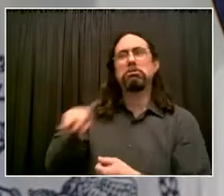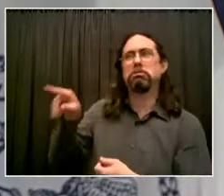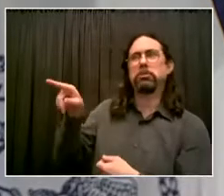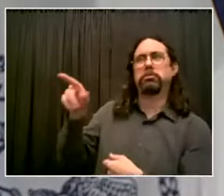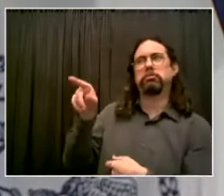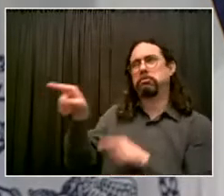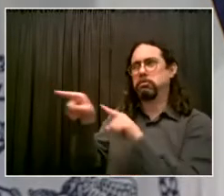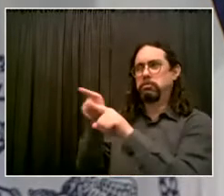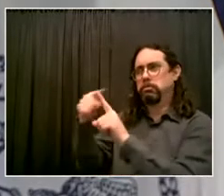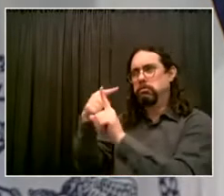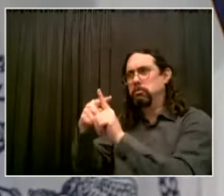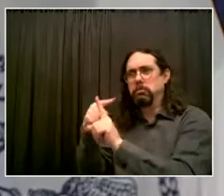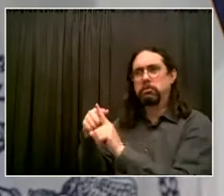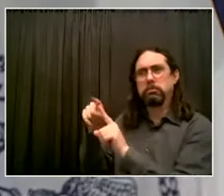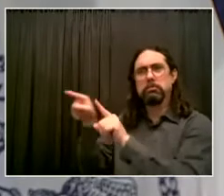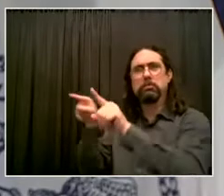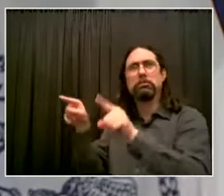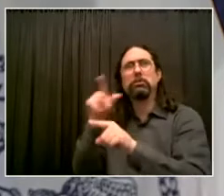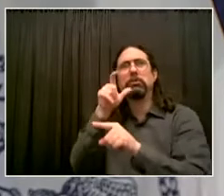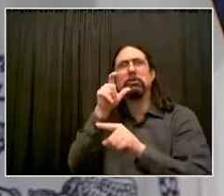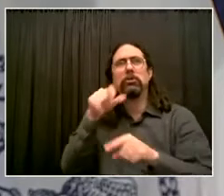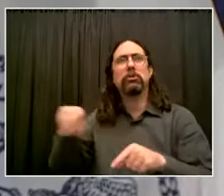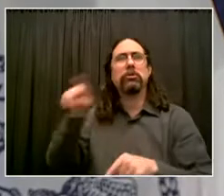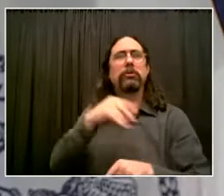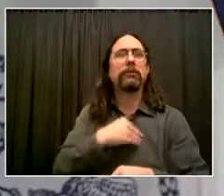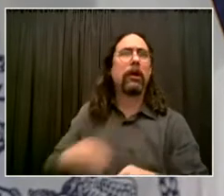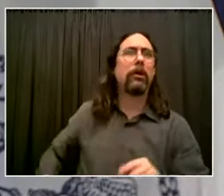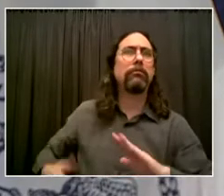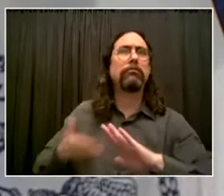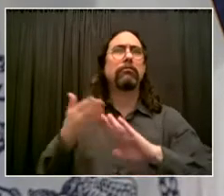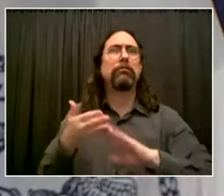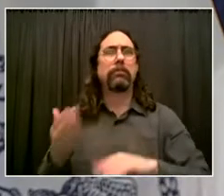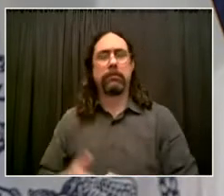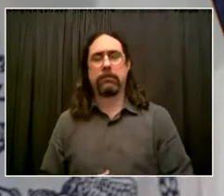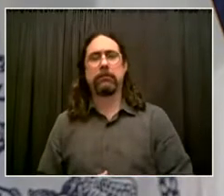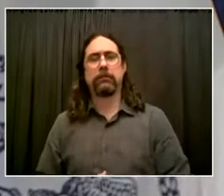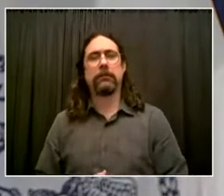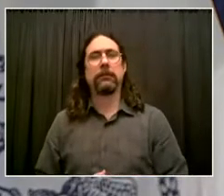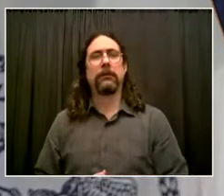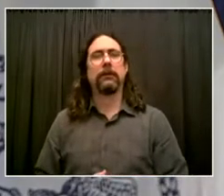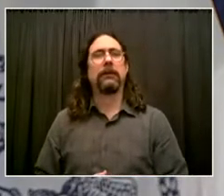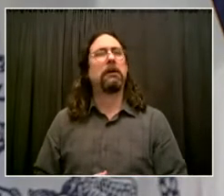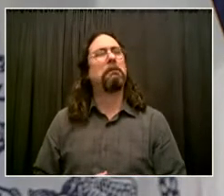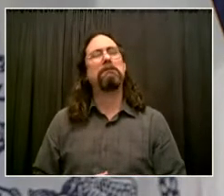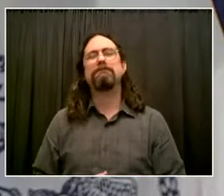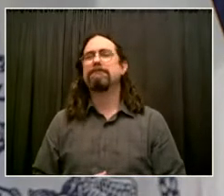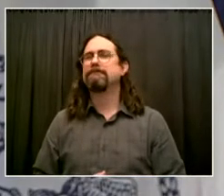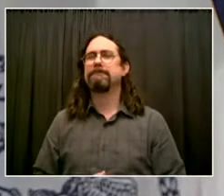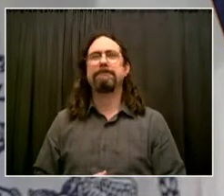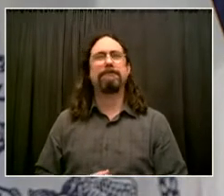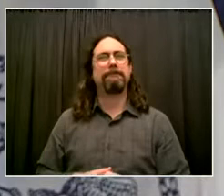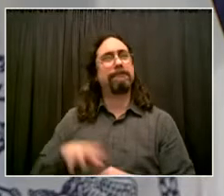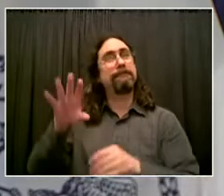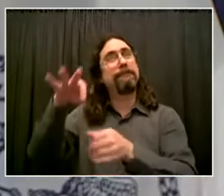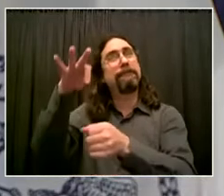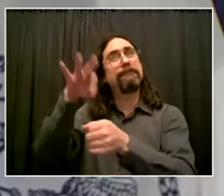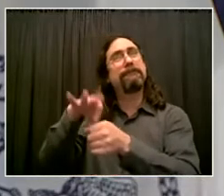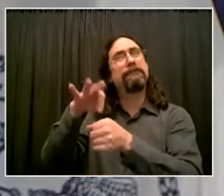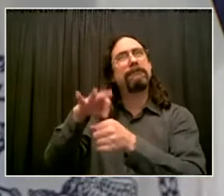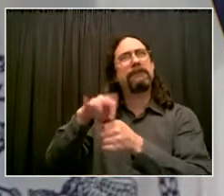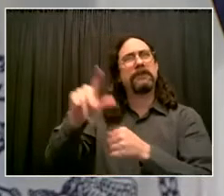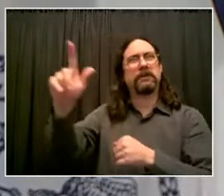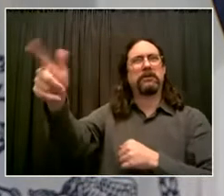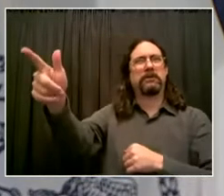the election. Again, this is a different kind of election, a very, very large field, a lot of talented